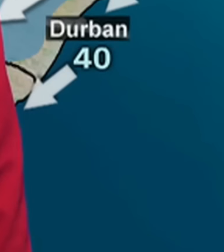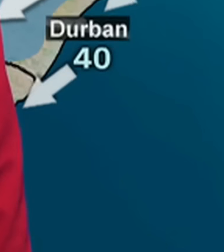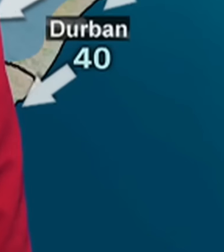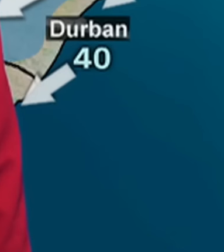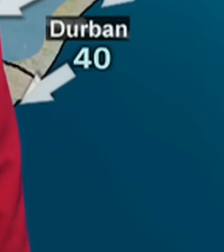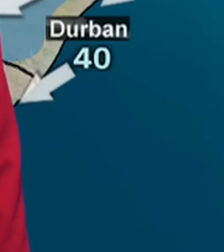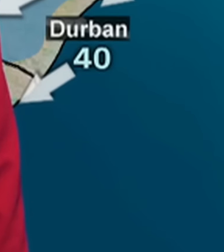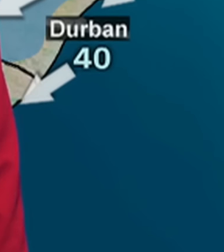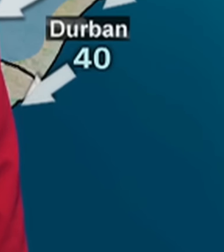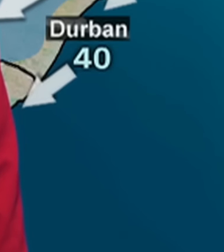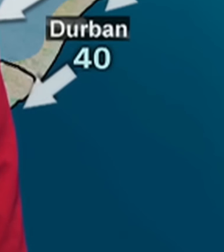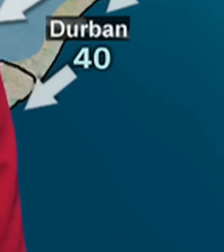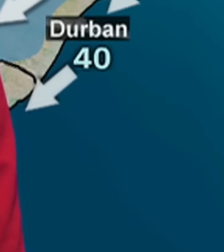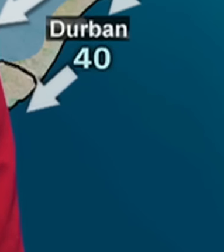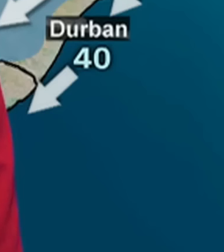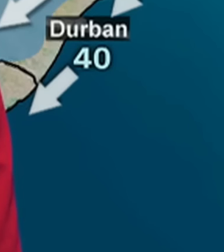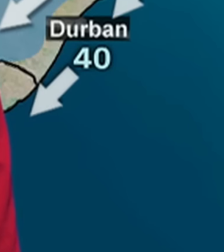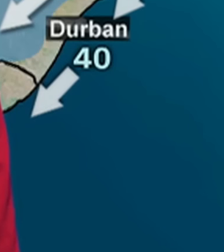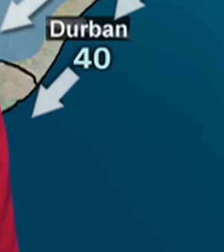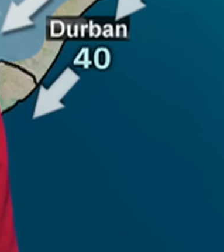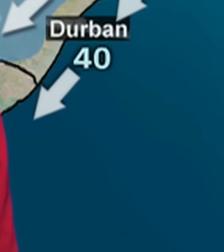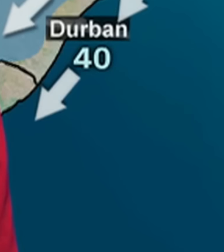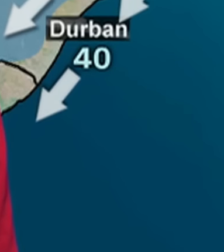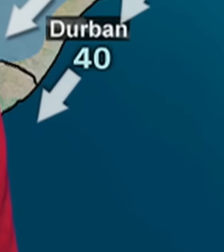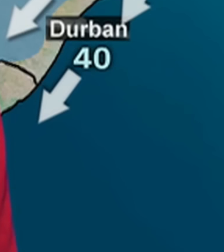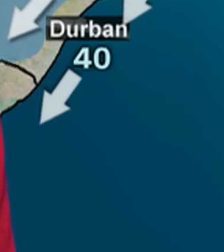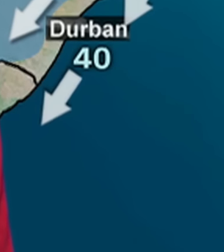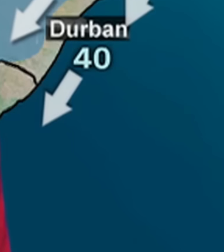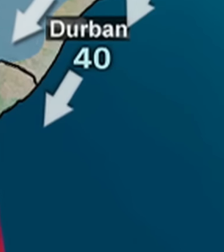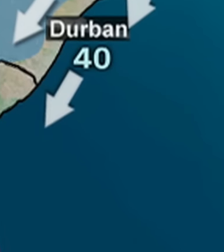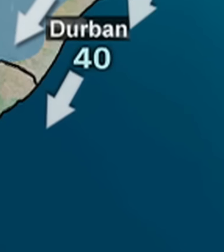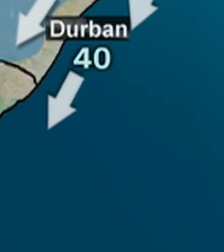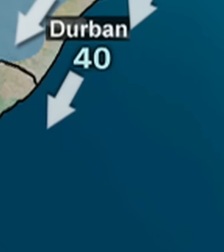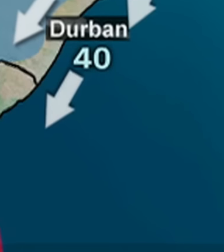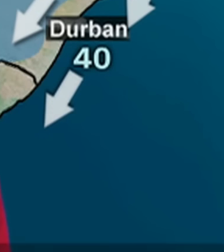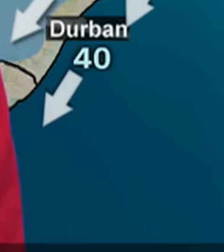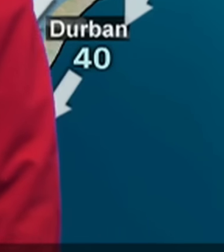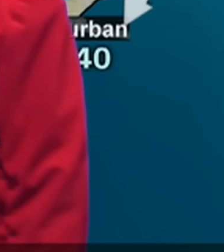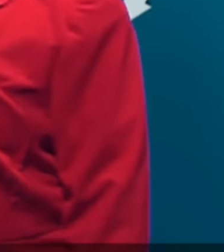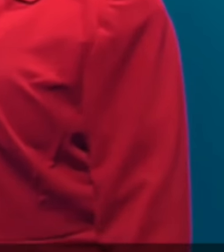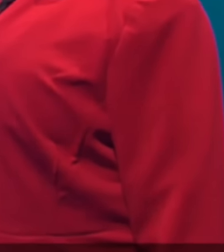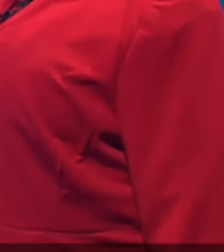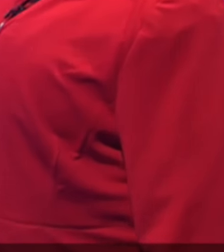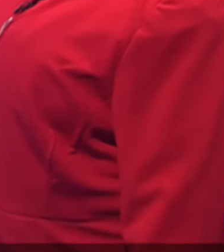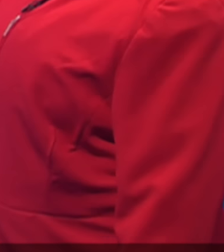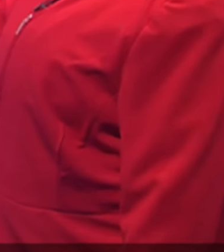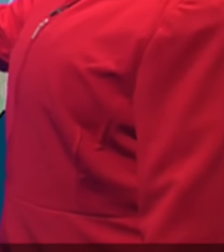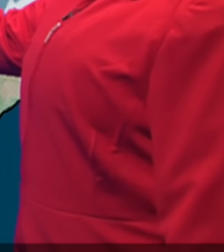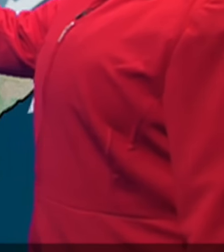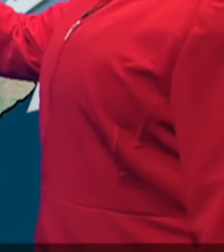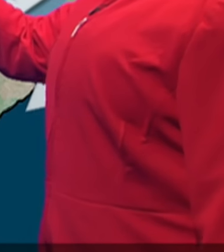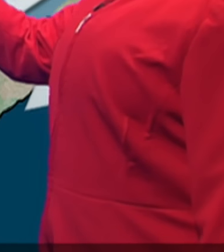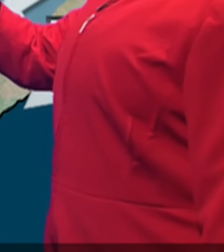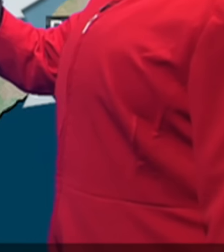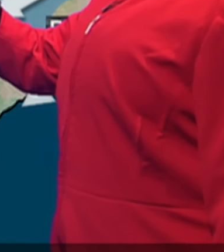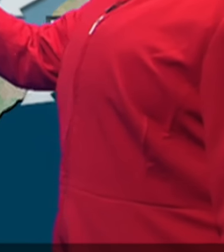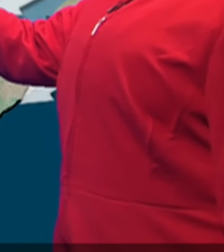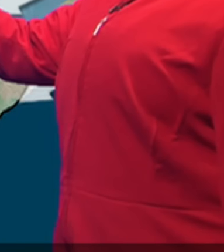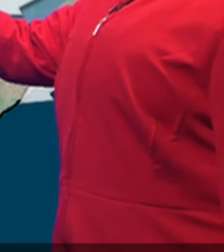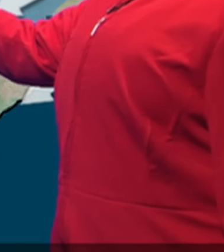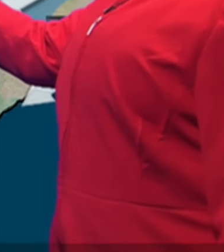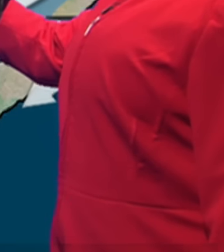Mogadi wa SABC2 ke rata go dumediša le go amogela bošegombo a ke re lebelletša maemo a boso ga re lebelela jalo gona go la Mahikeng ga re